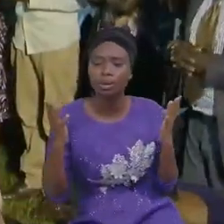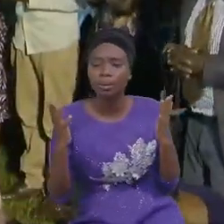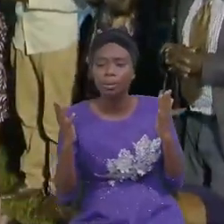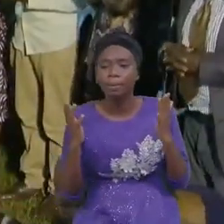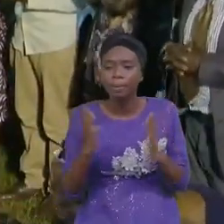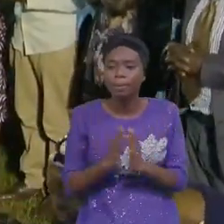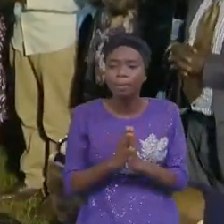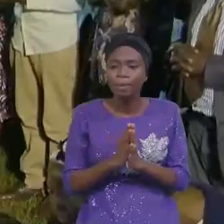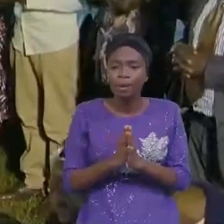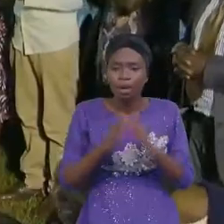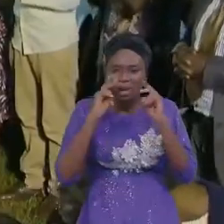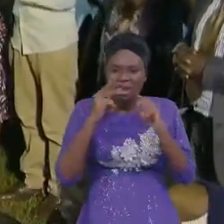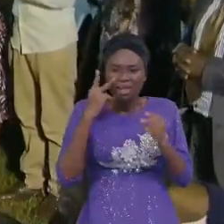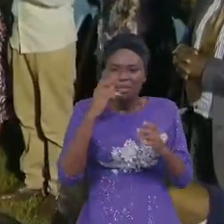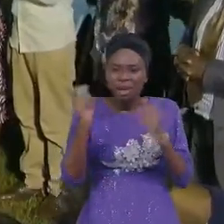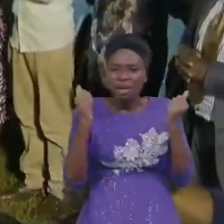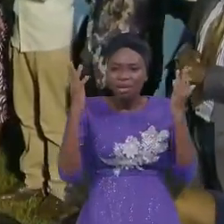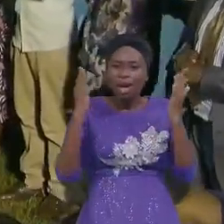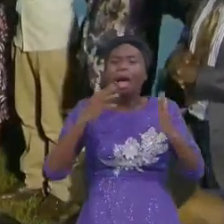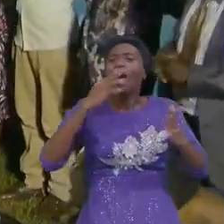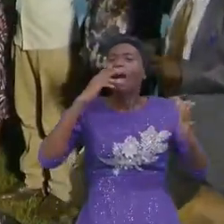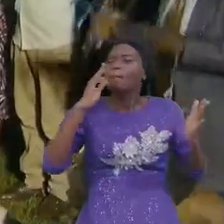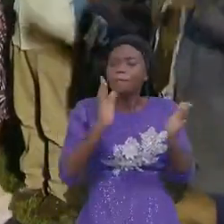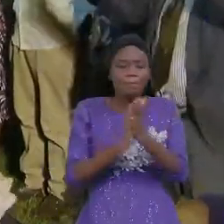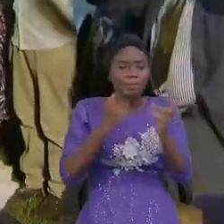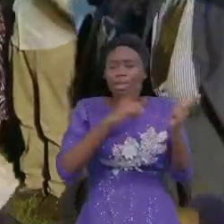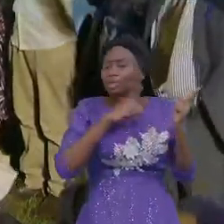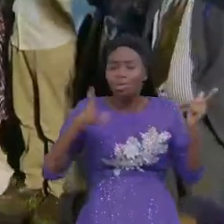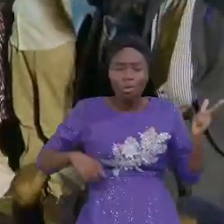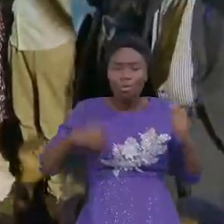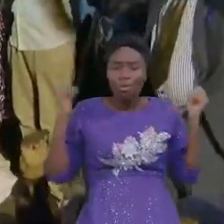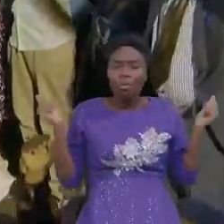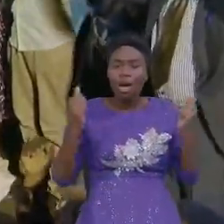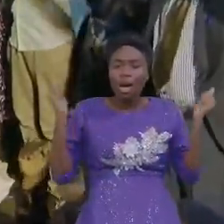Look at you, hallelujah, there. I said, praise the Lord.